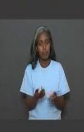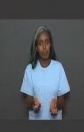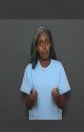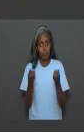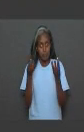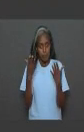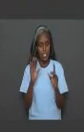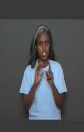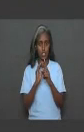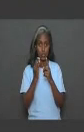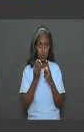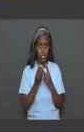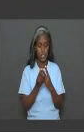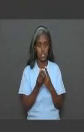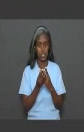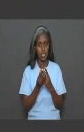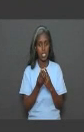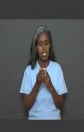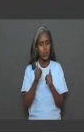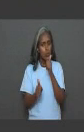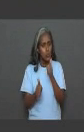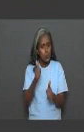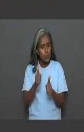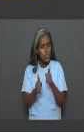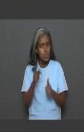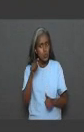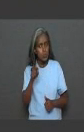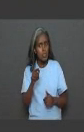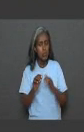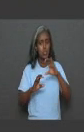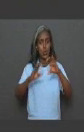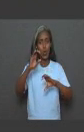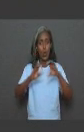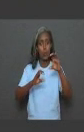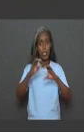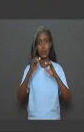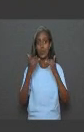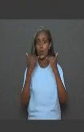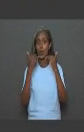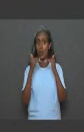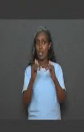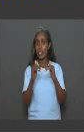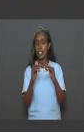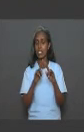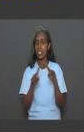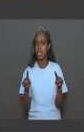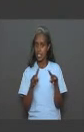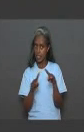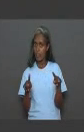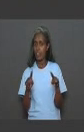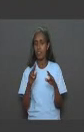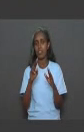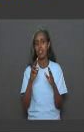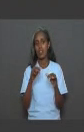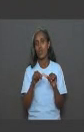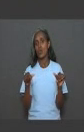many situations in which we may wish to compare quantities in different